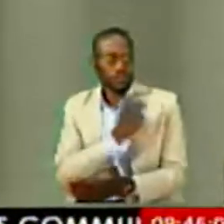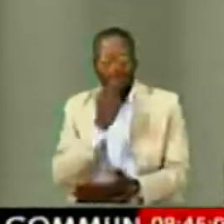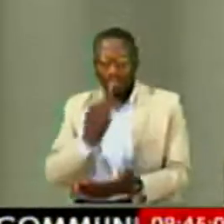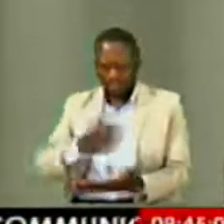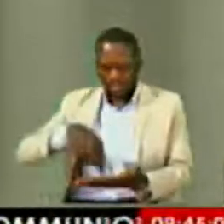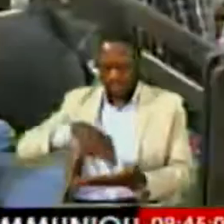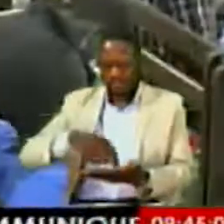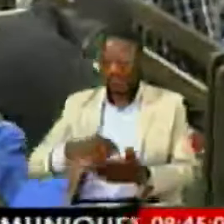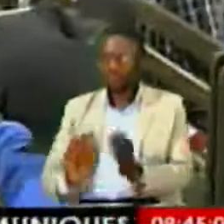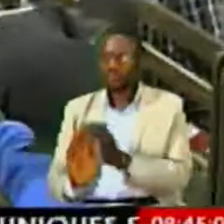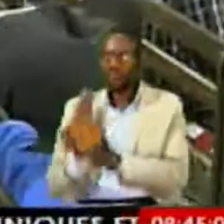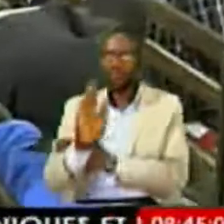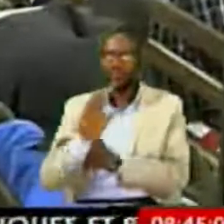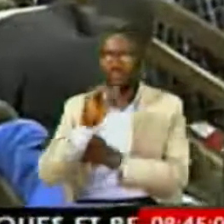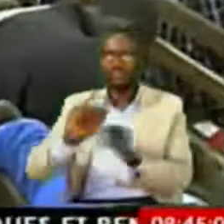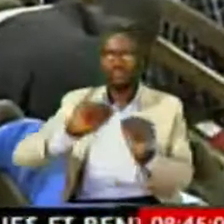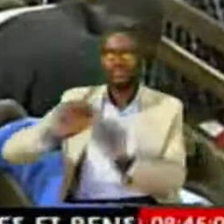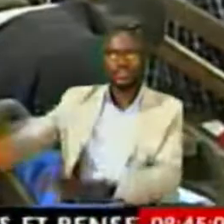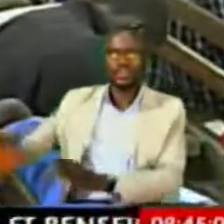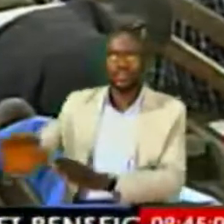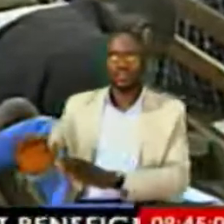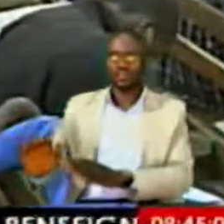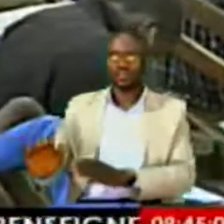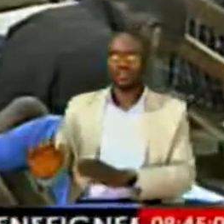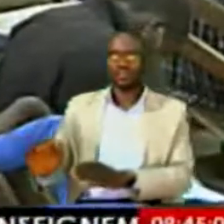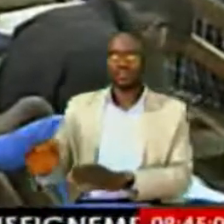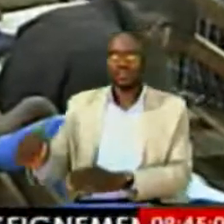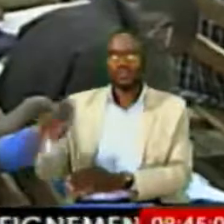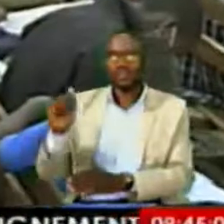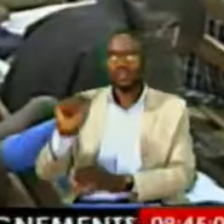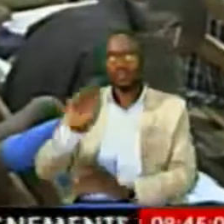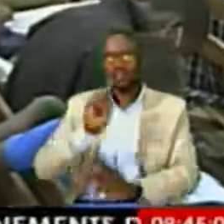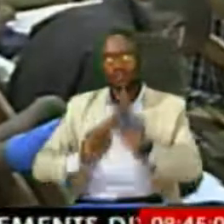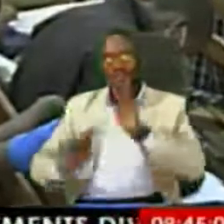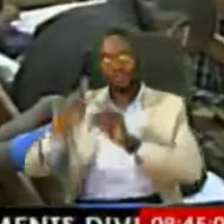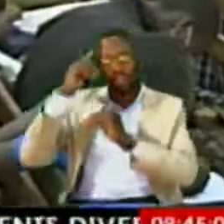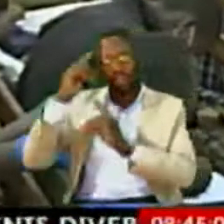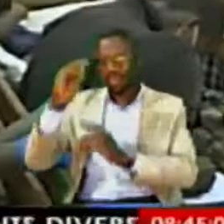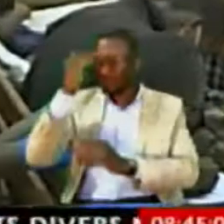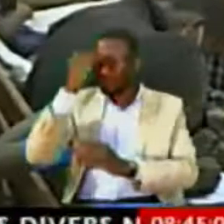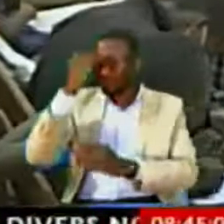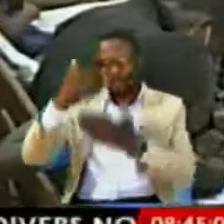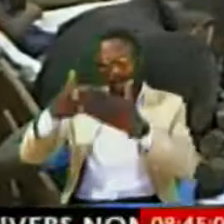pas rejeté son peuple. God has not rejected his people that he foreknew.